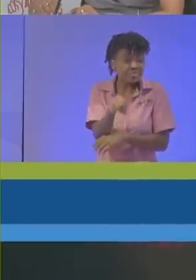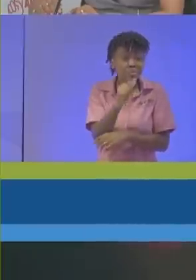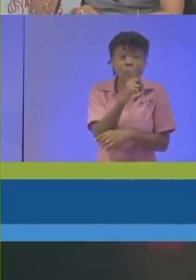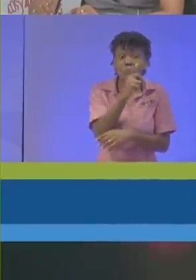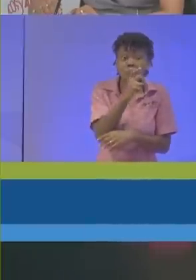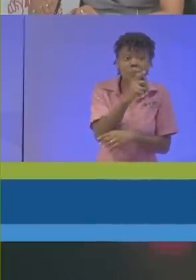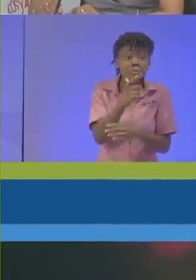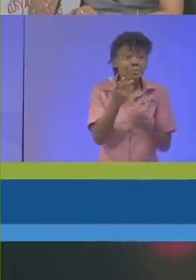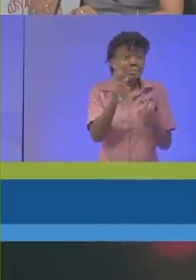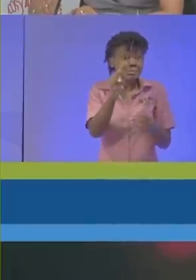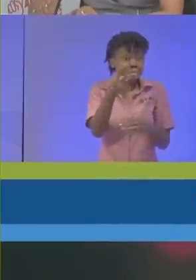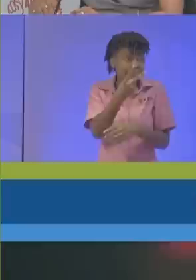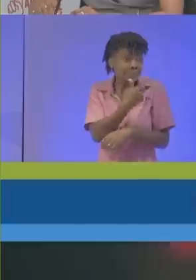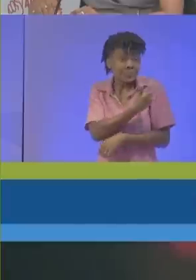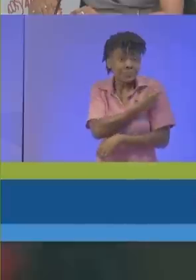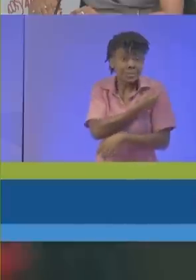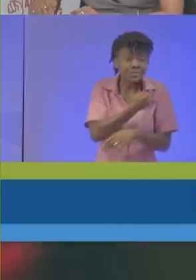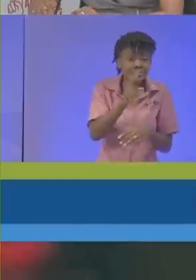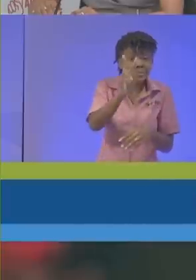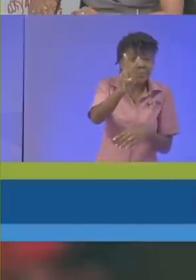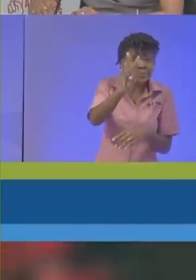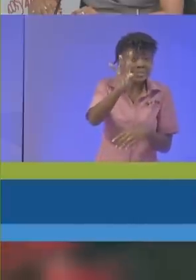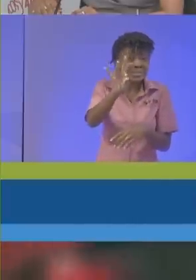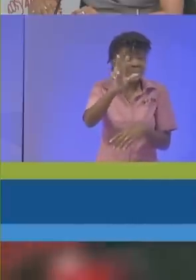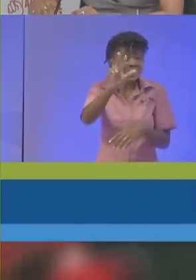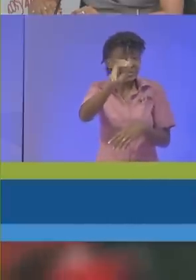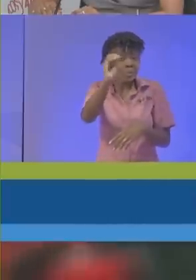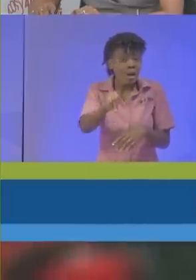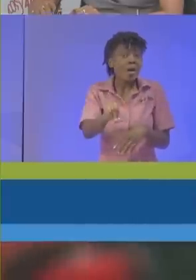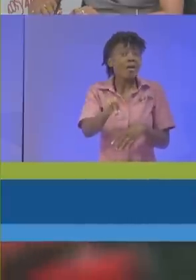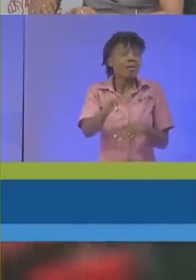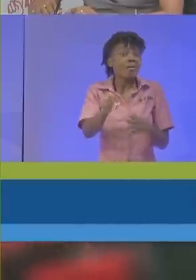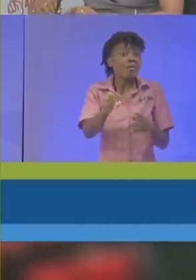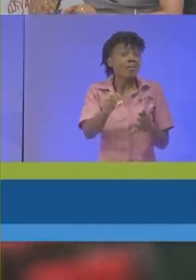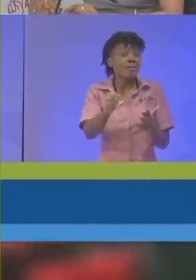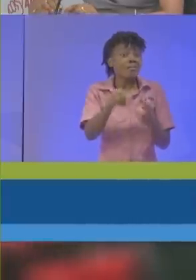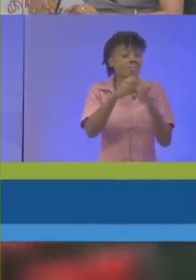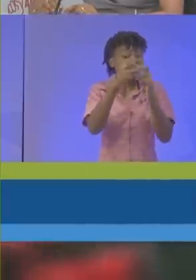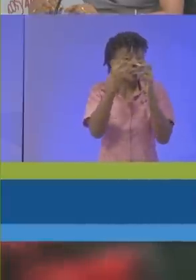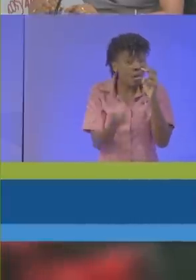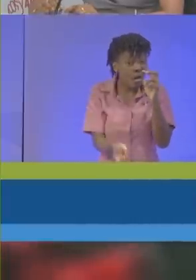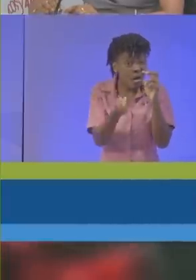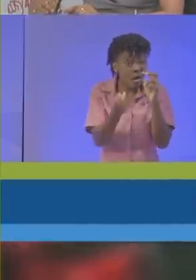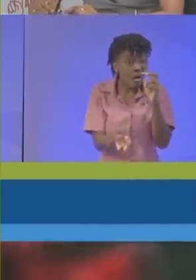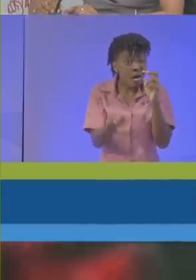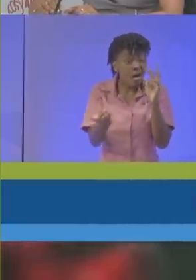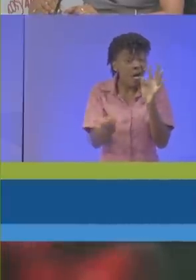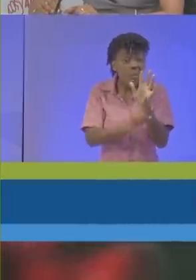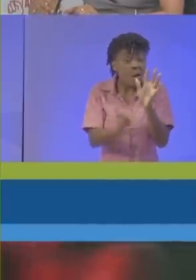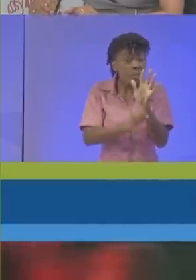alarming 83%. Next slide, please.